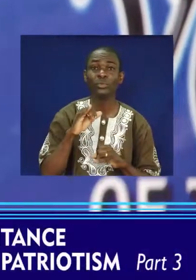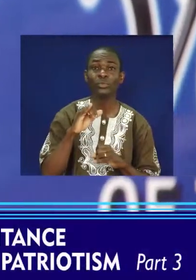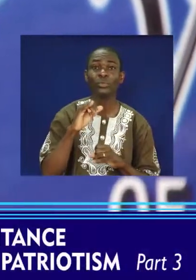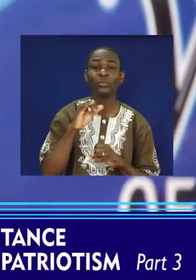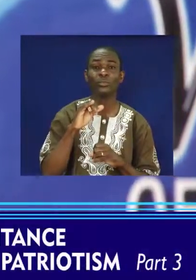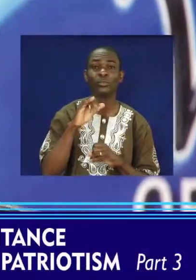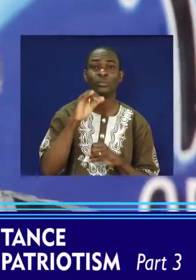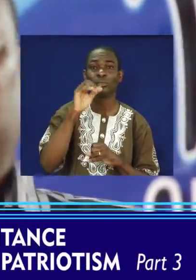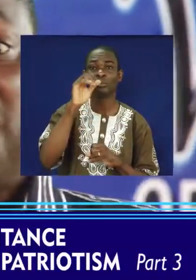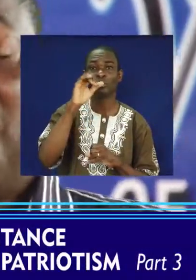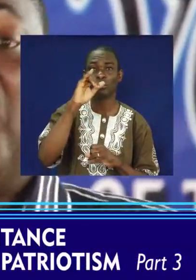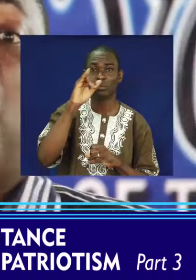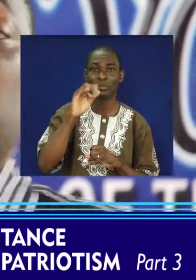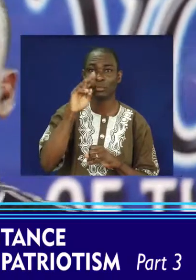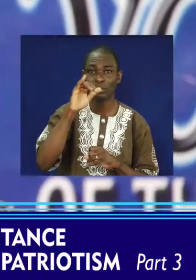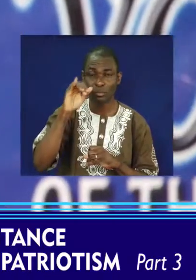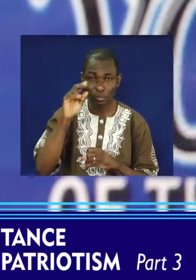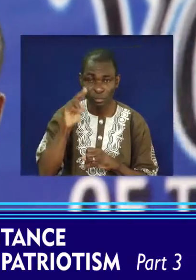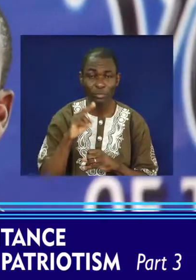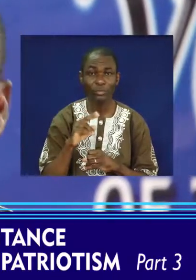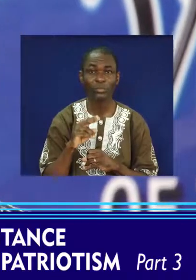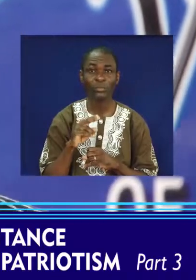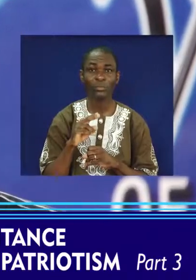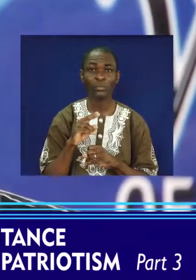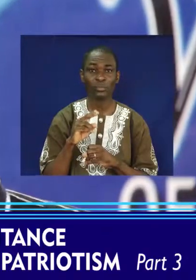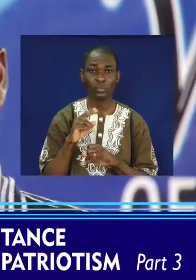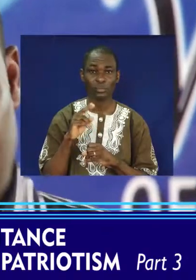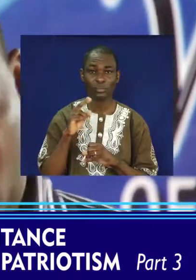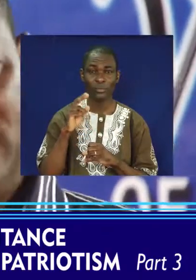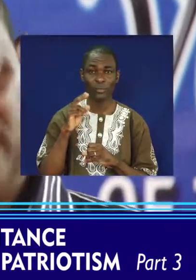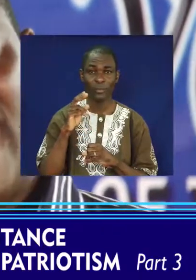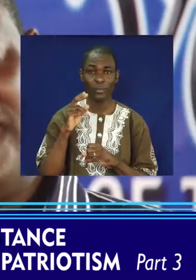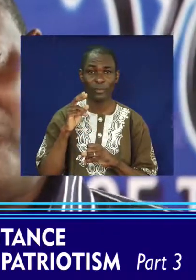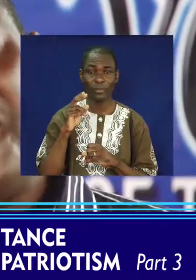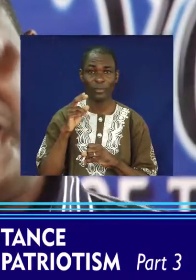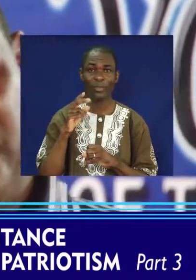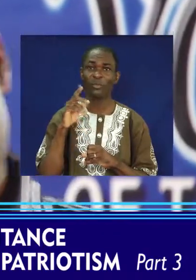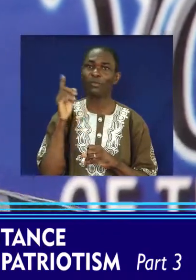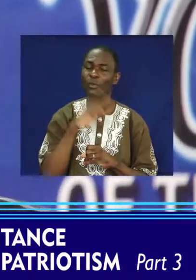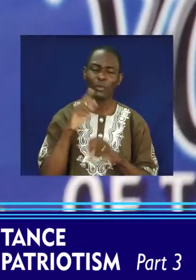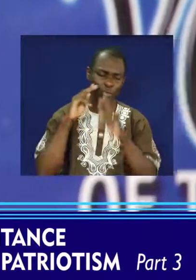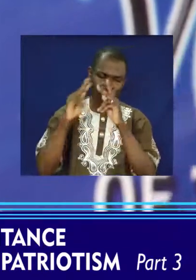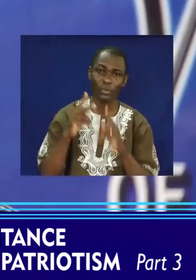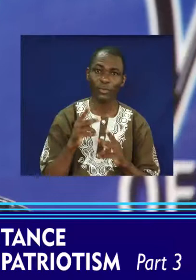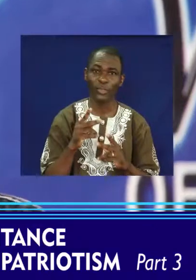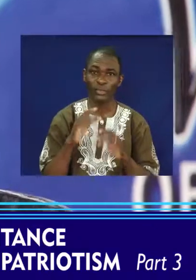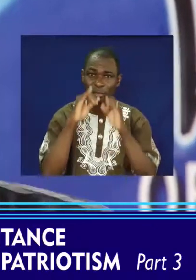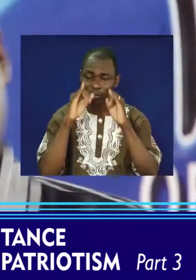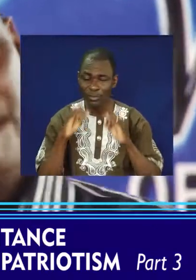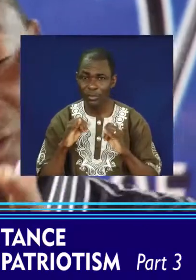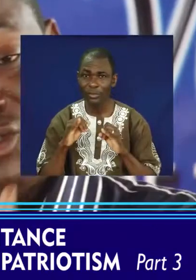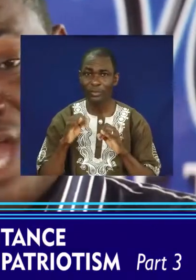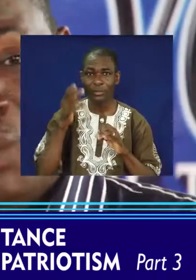a drew about to us, politicians, no, a Honda Mugane, a Kujina. Indeed, Obonsamsa Adiano, a Nedia. Next week, a rather one as